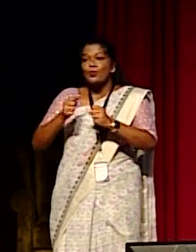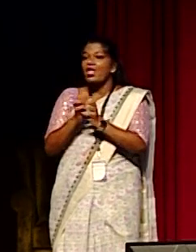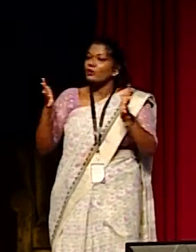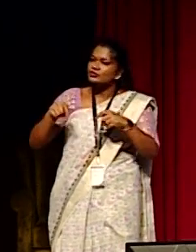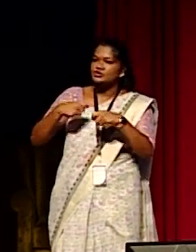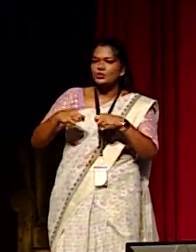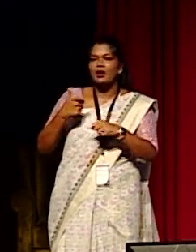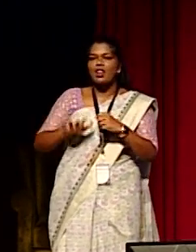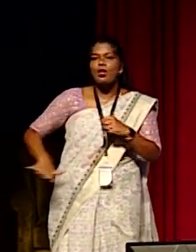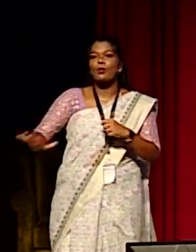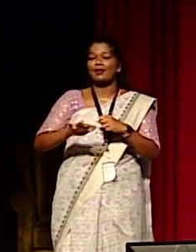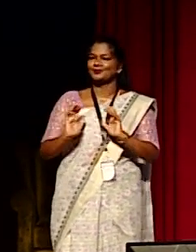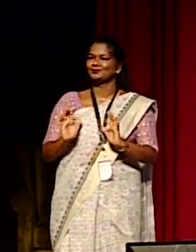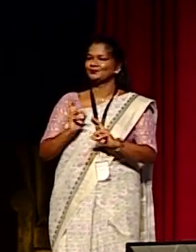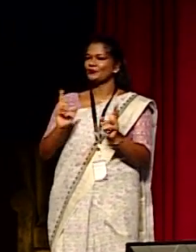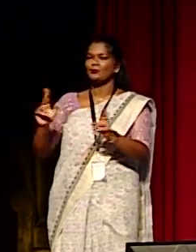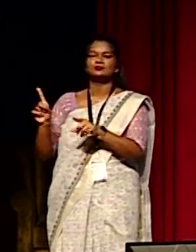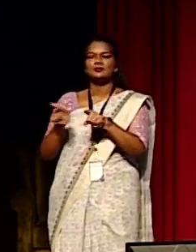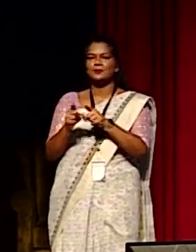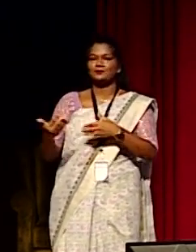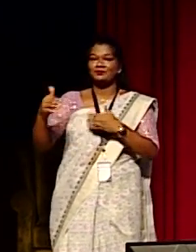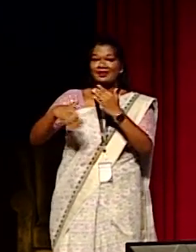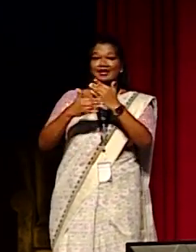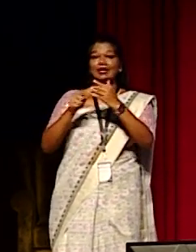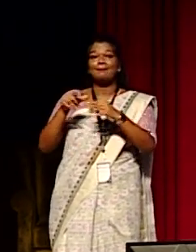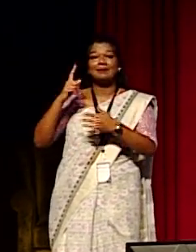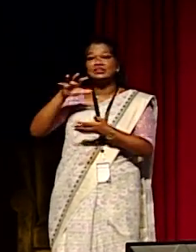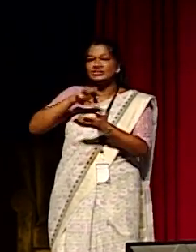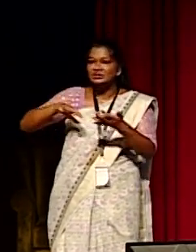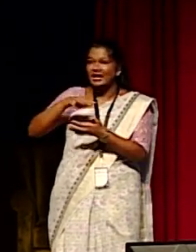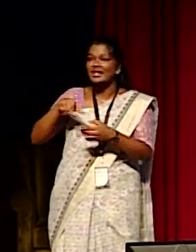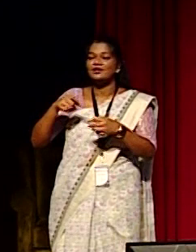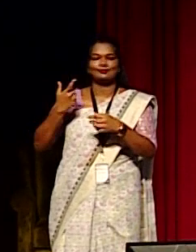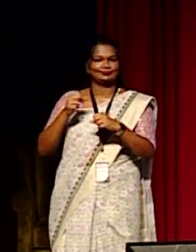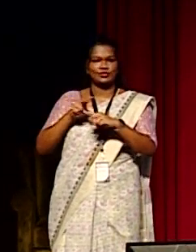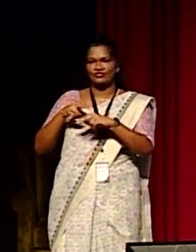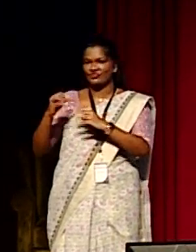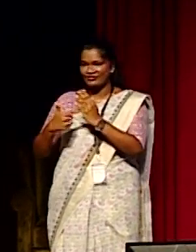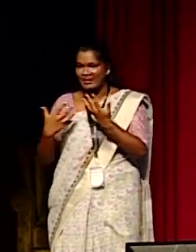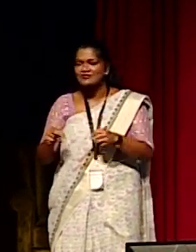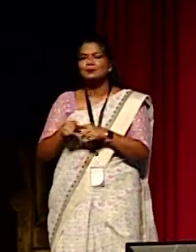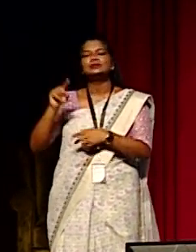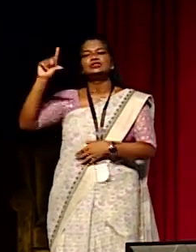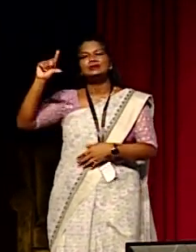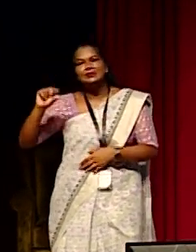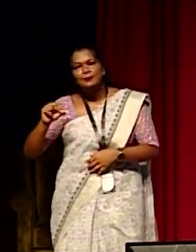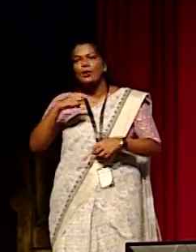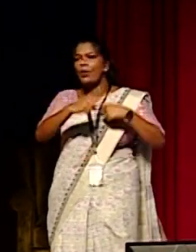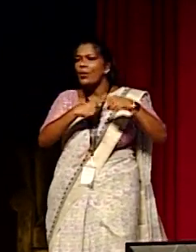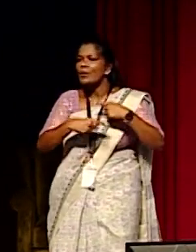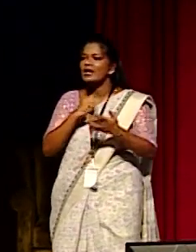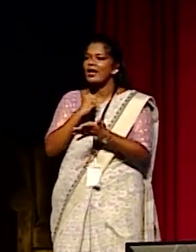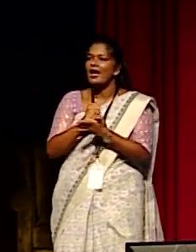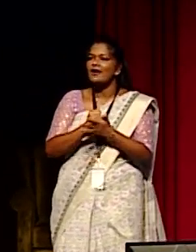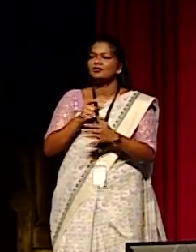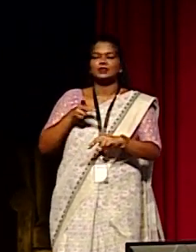of locally available materials. And of course, when designing for low resource settings, affordability always has to be